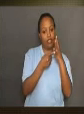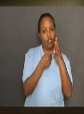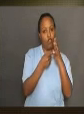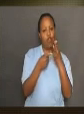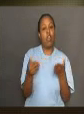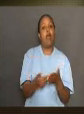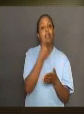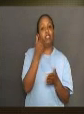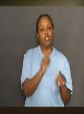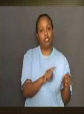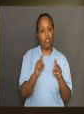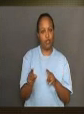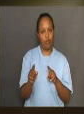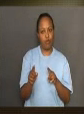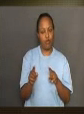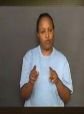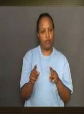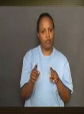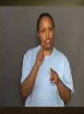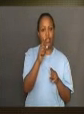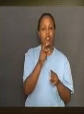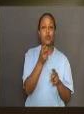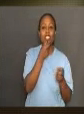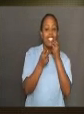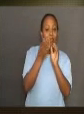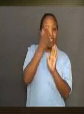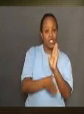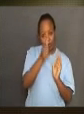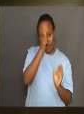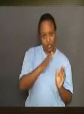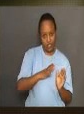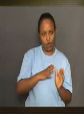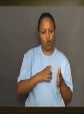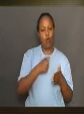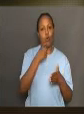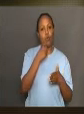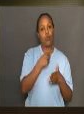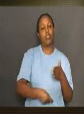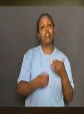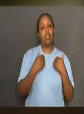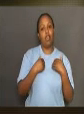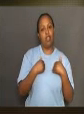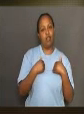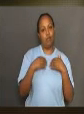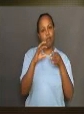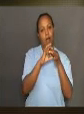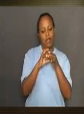Rehabilitation aims to transform an offender into a valuable member of